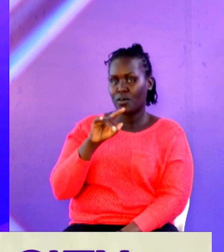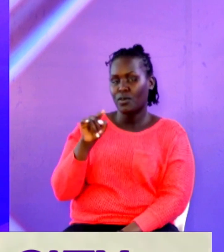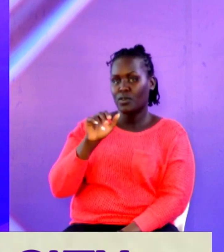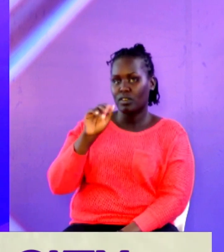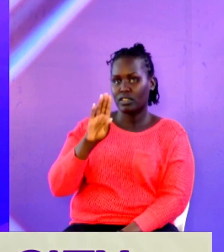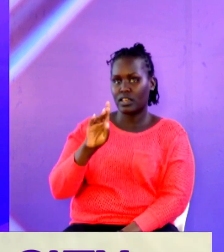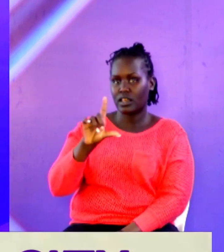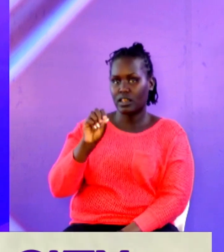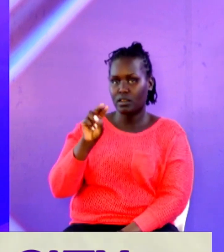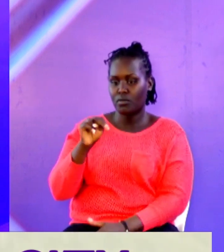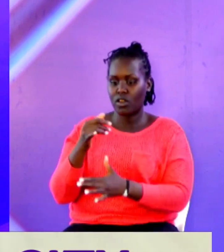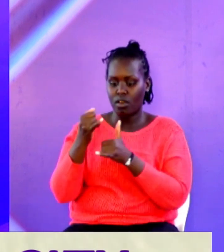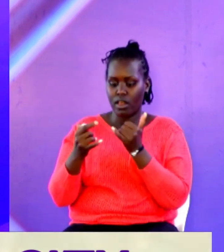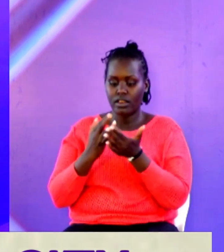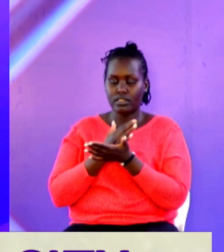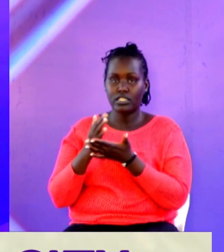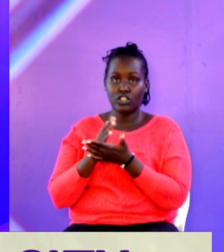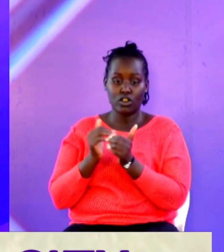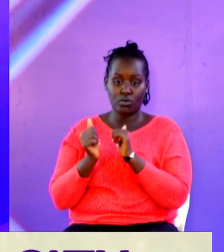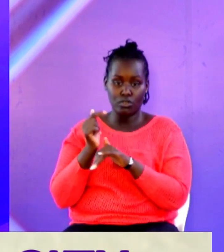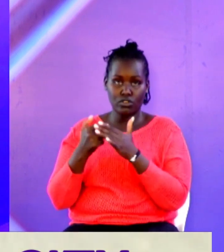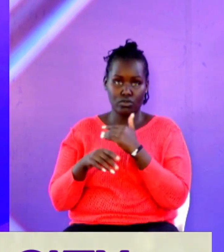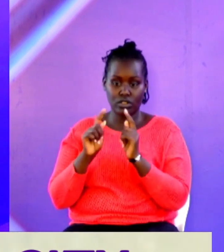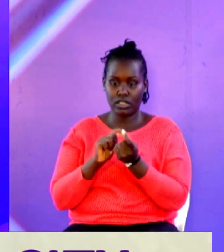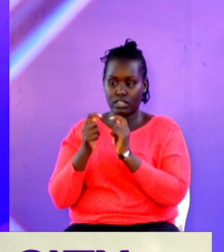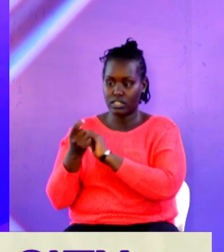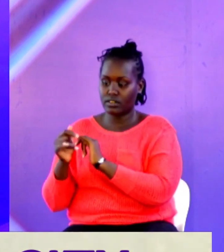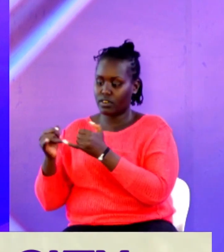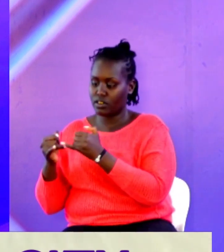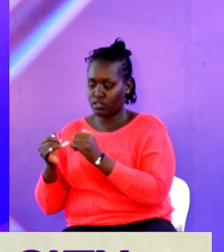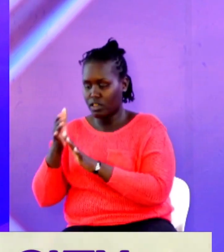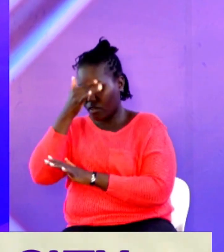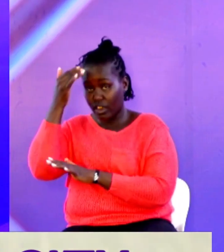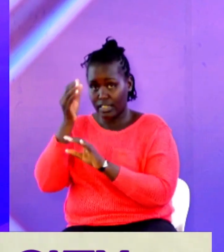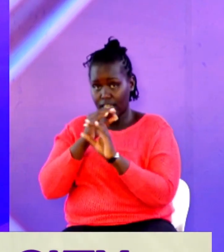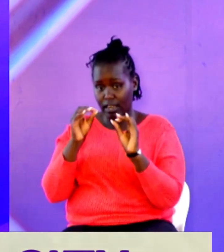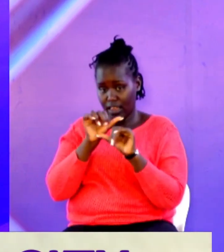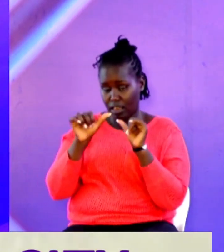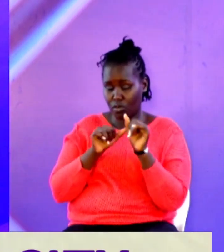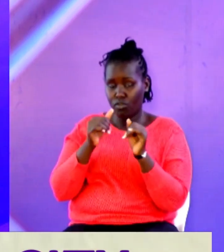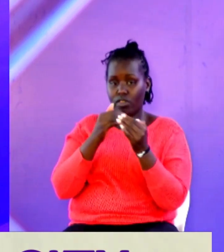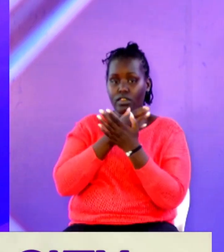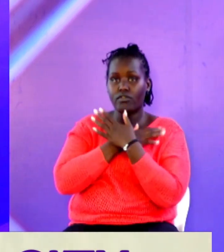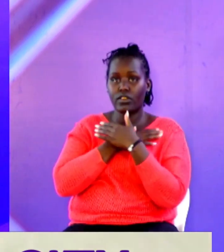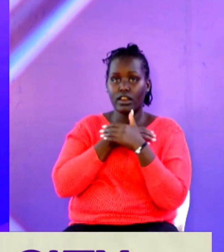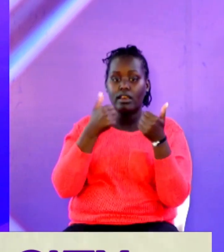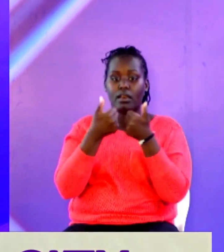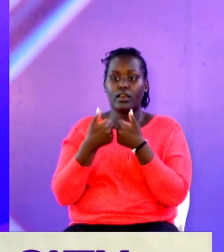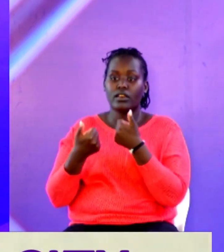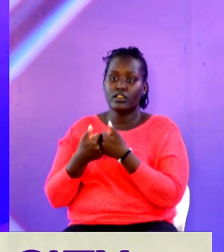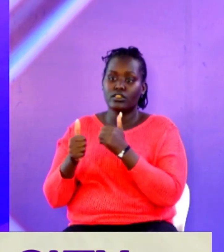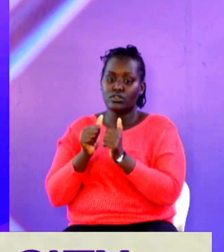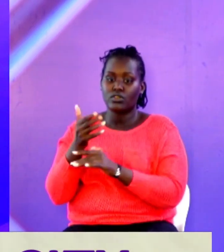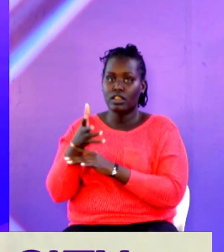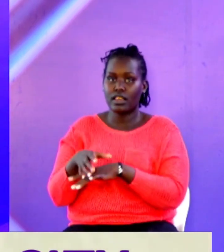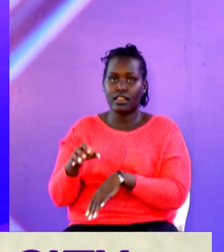our last segment, which is the transfer news, and not forgetting the friendly games that played. Remember, the